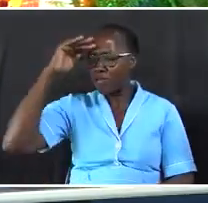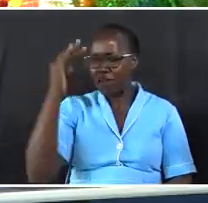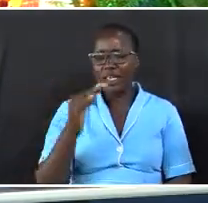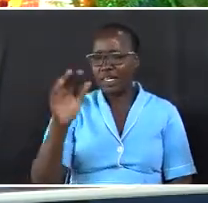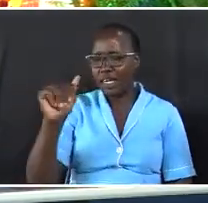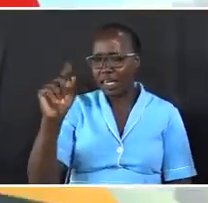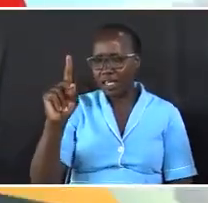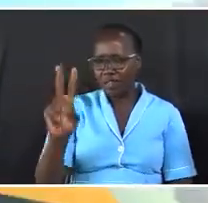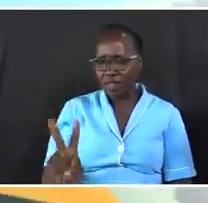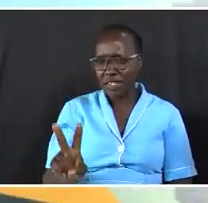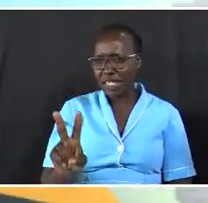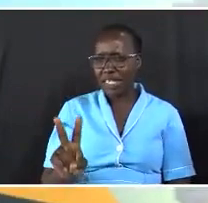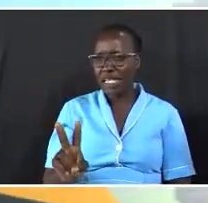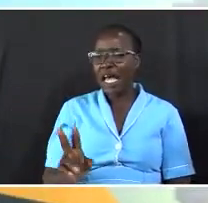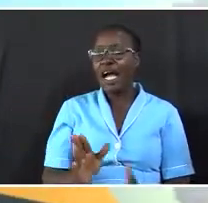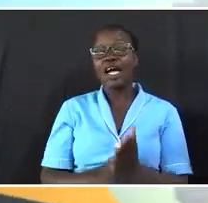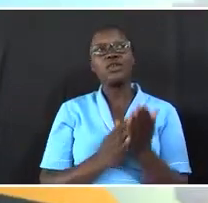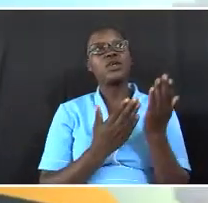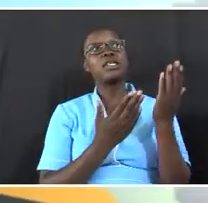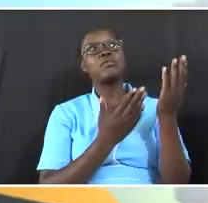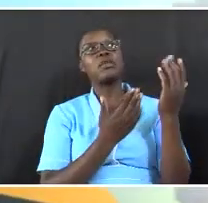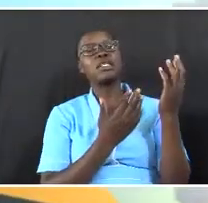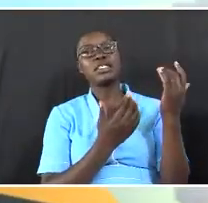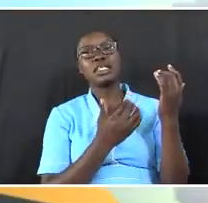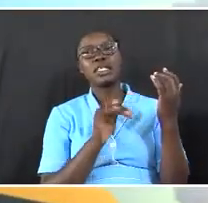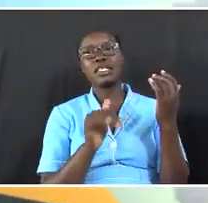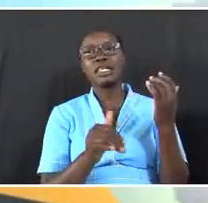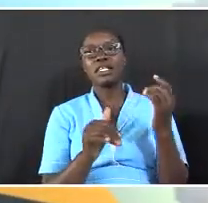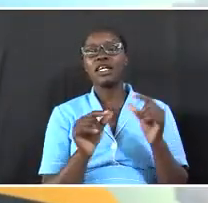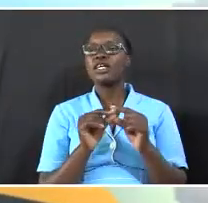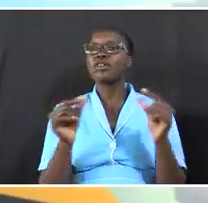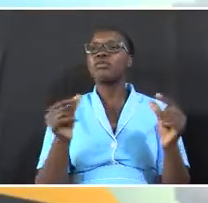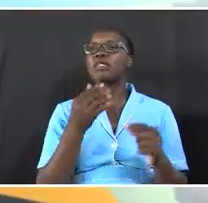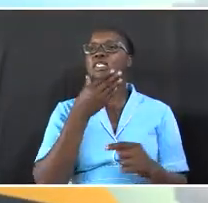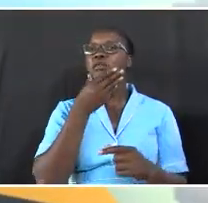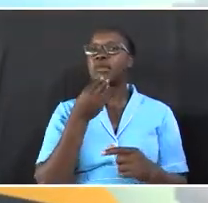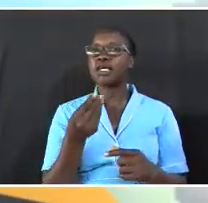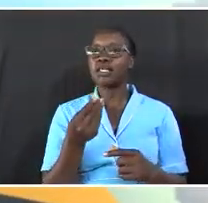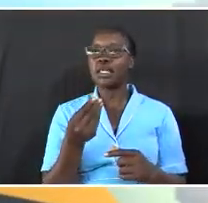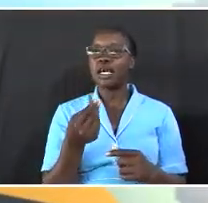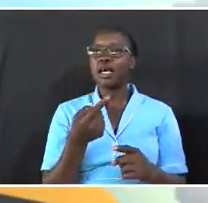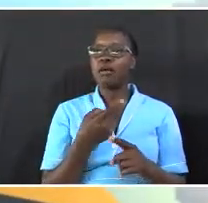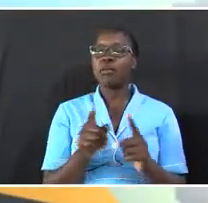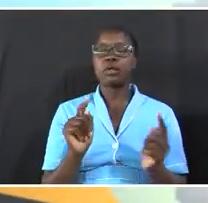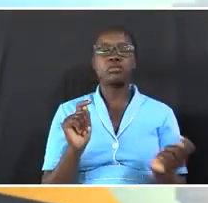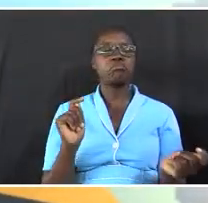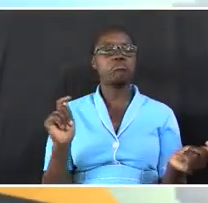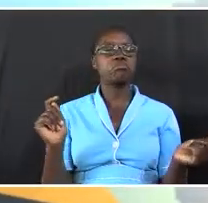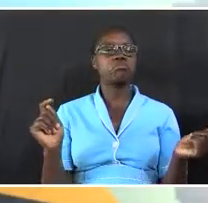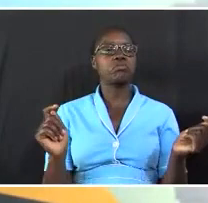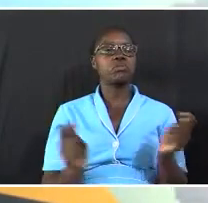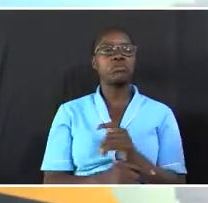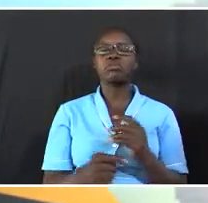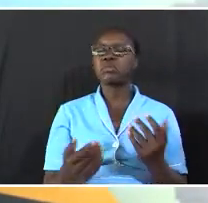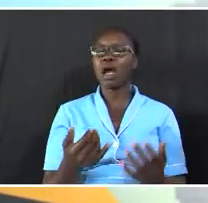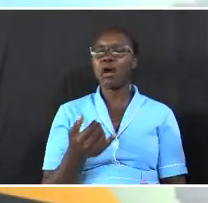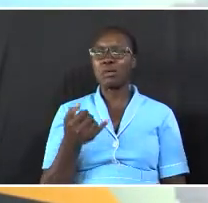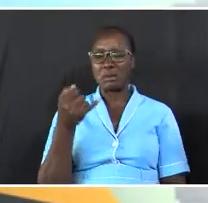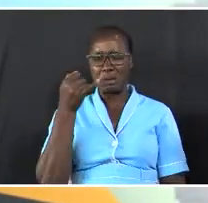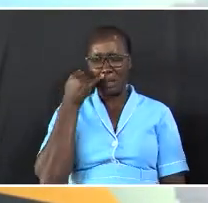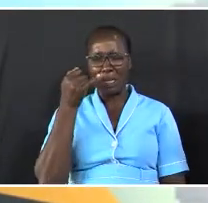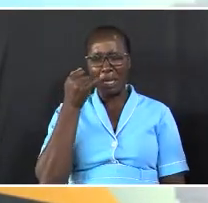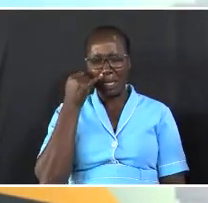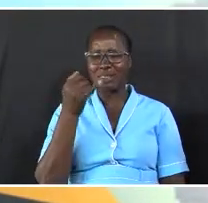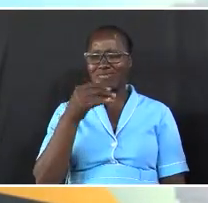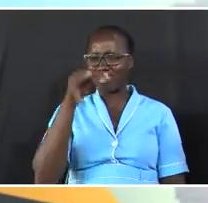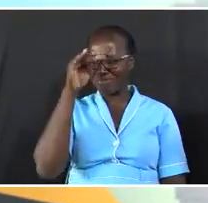adventurers, and you anticipated that there will be great men. But they are not doing drugs. They are